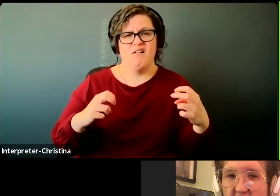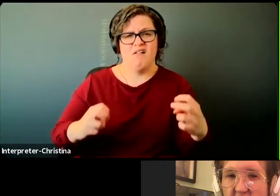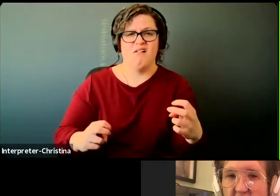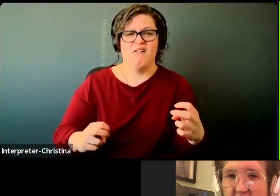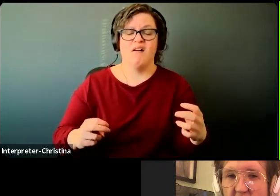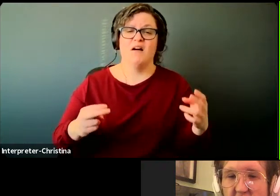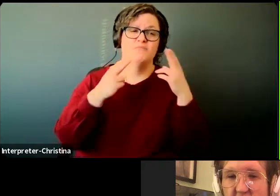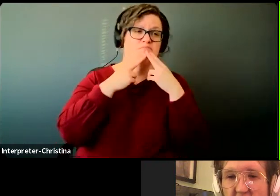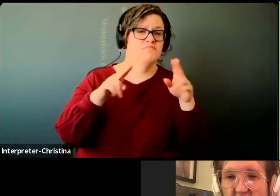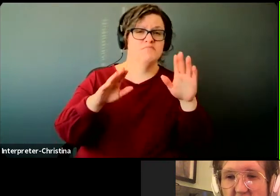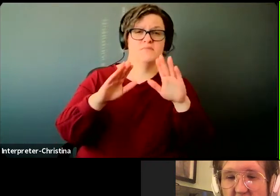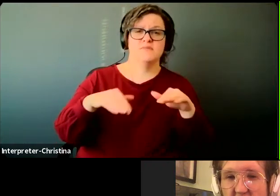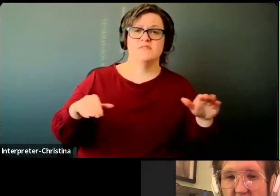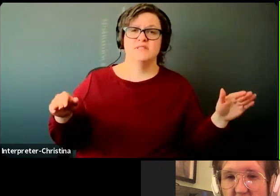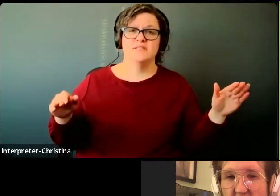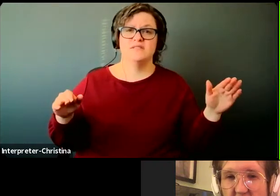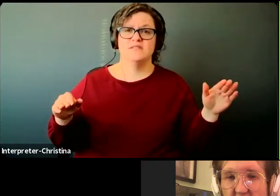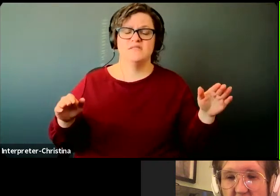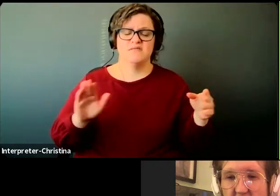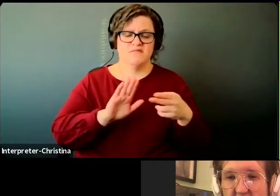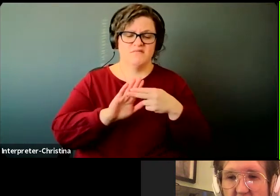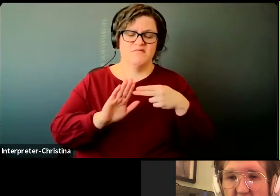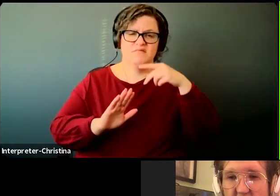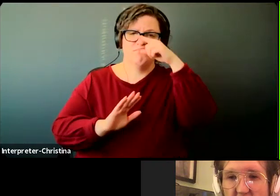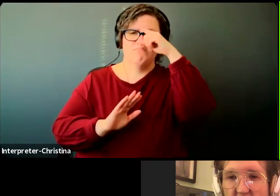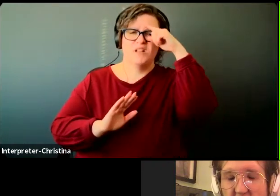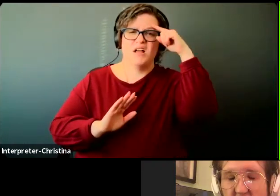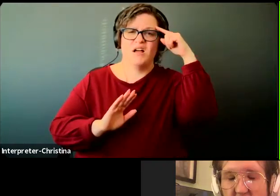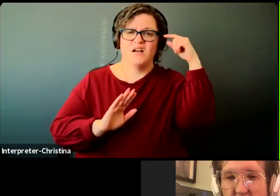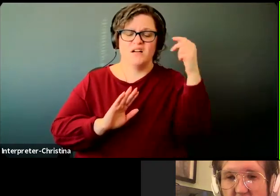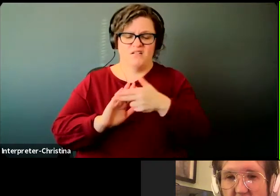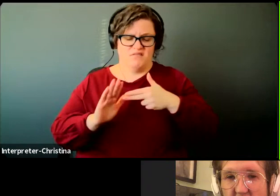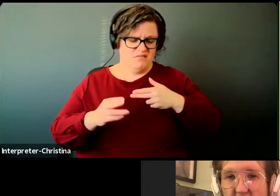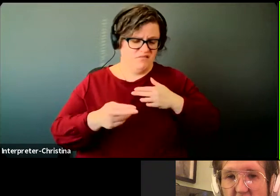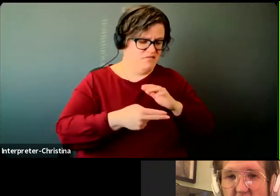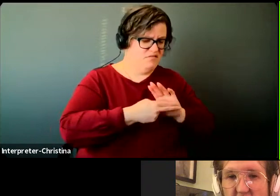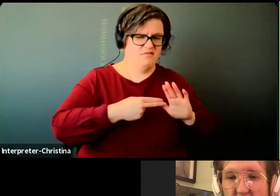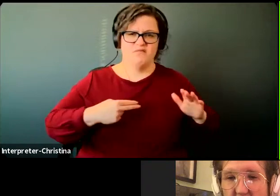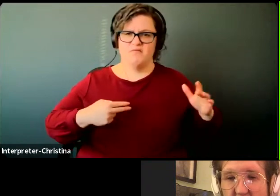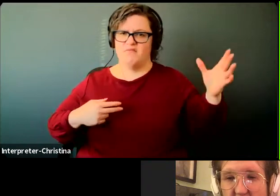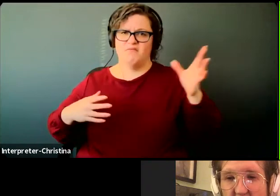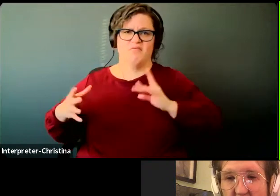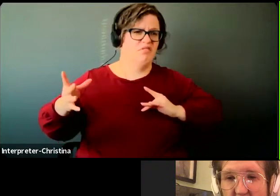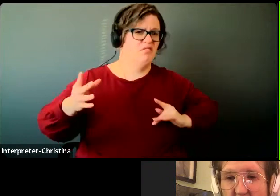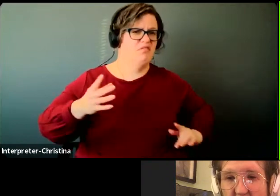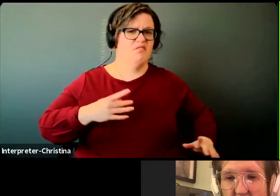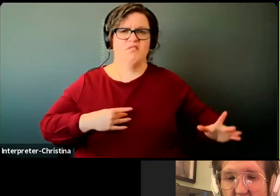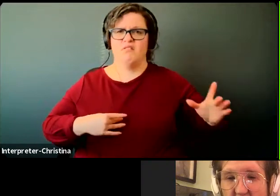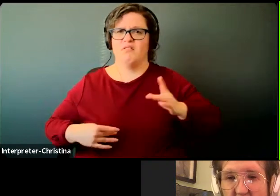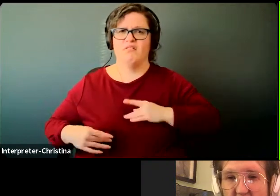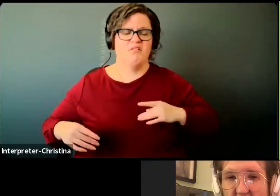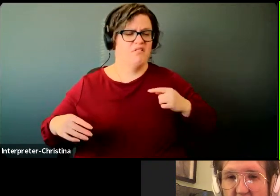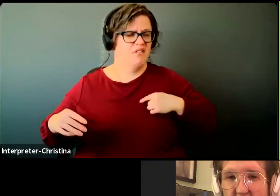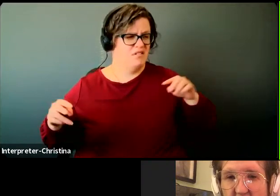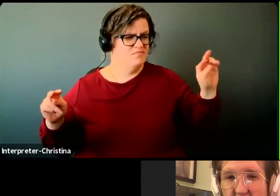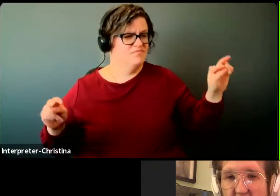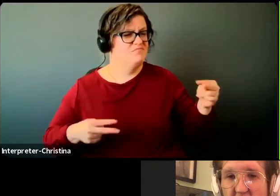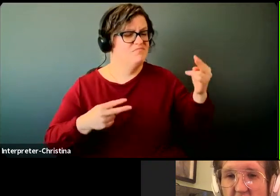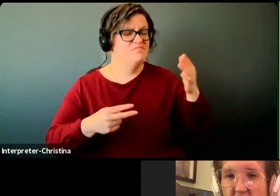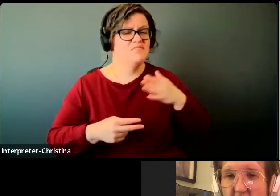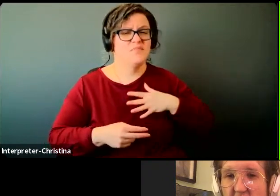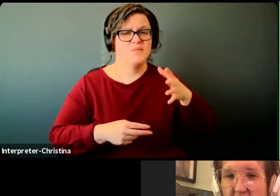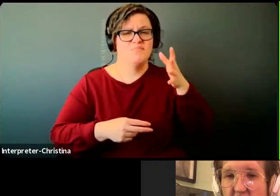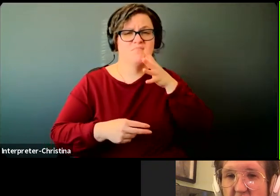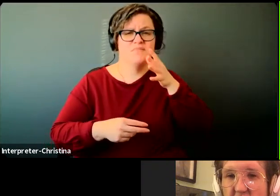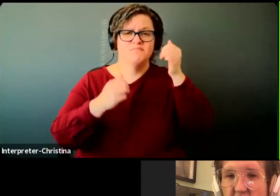skin of childhood. I see in my mother's shiny forehead, in the beads of sweat